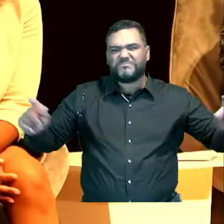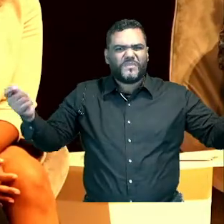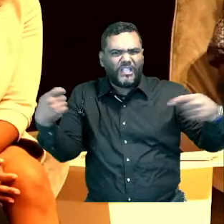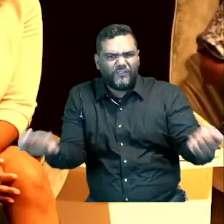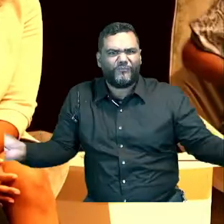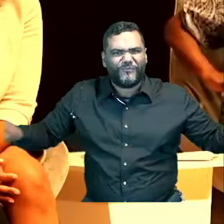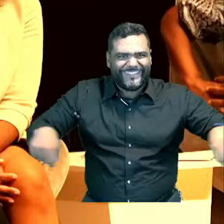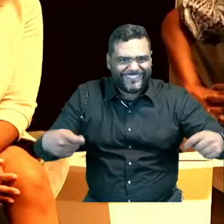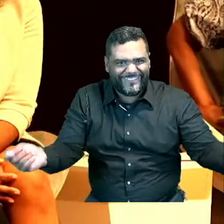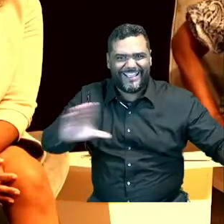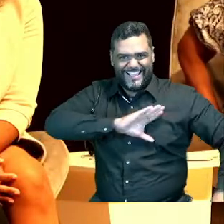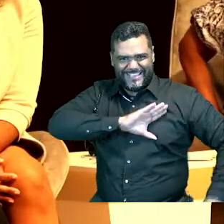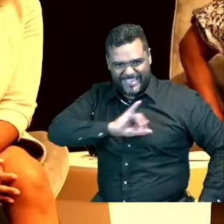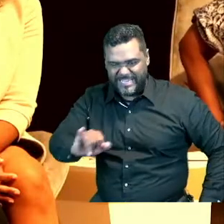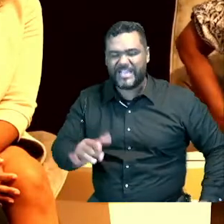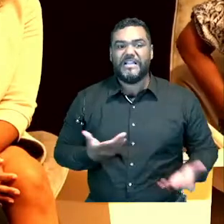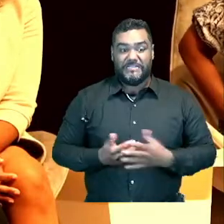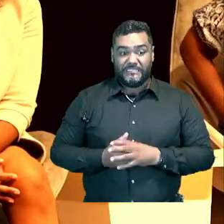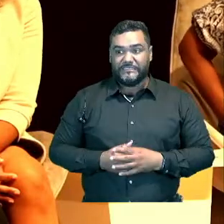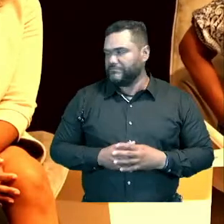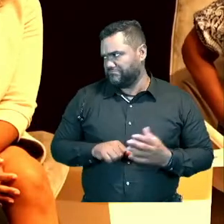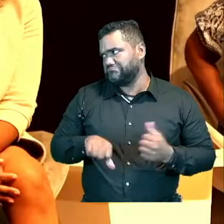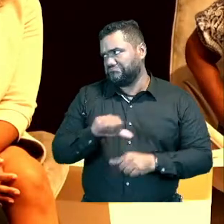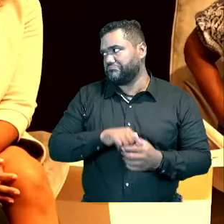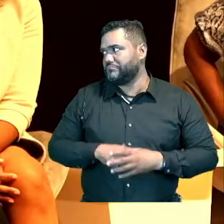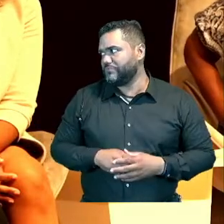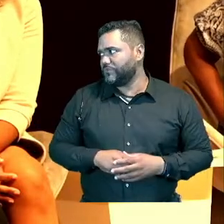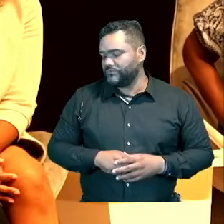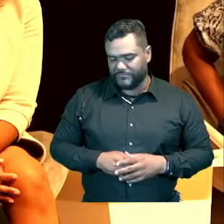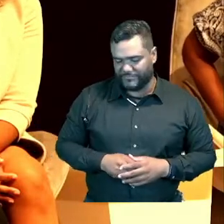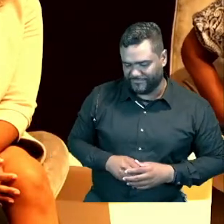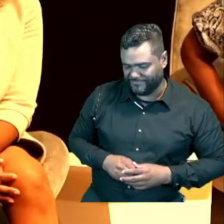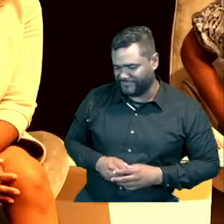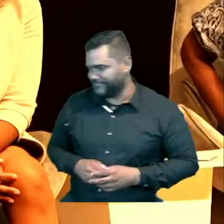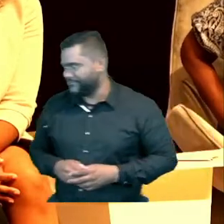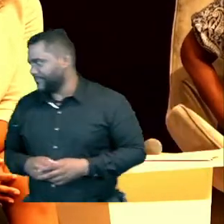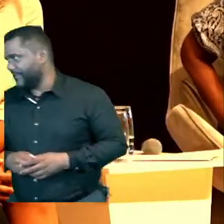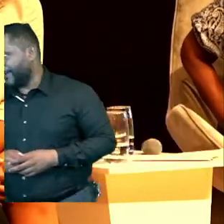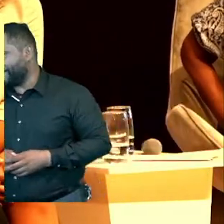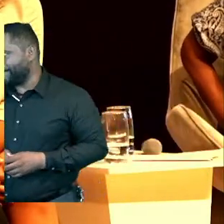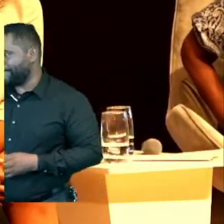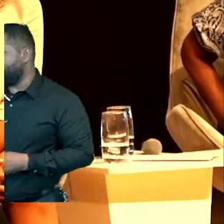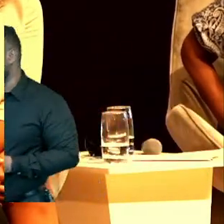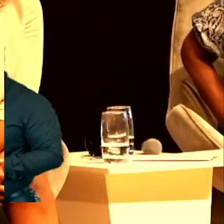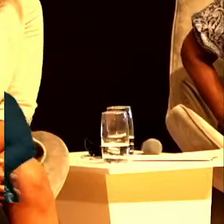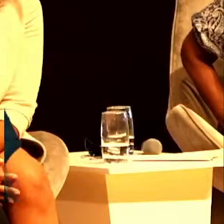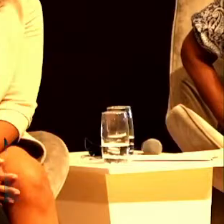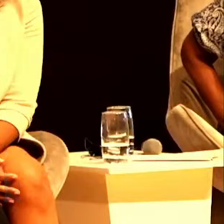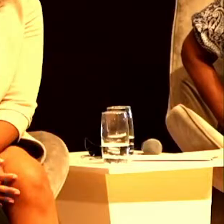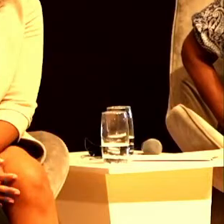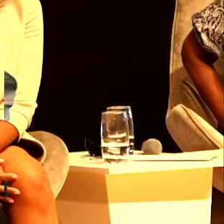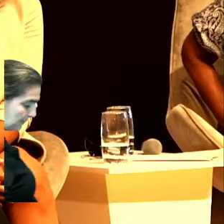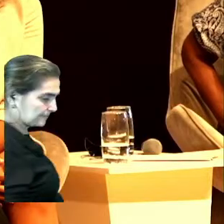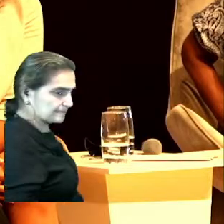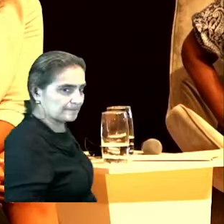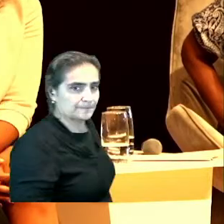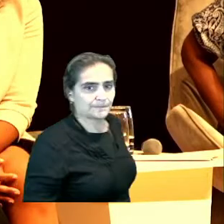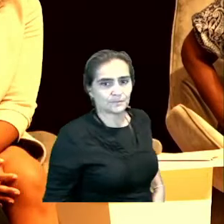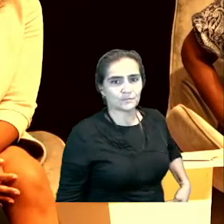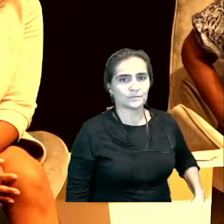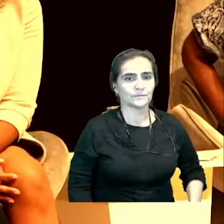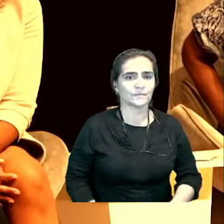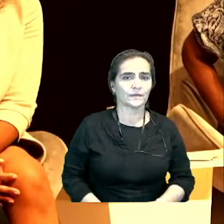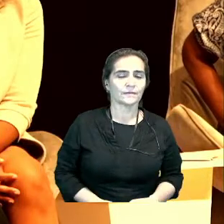where we had two important elements, music and food, we included Afro aesthetics, not just because it